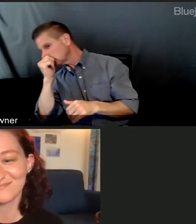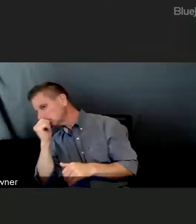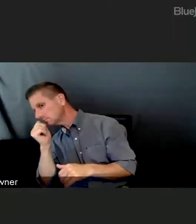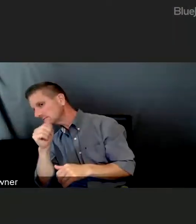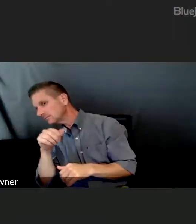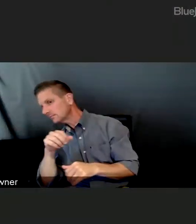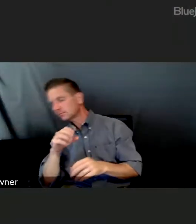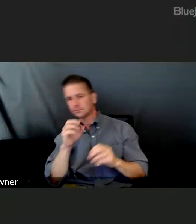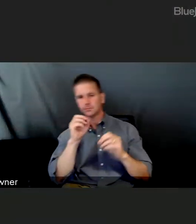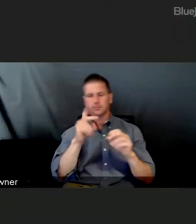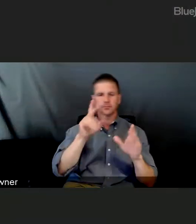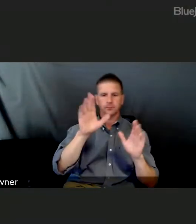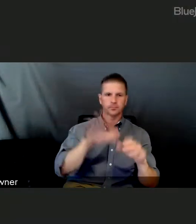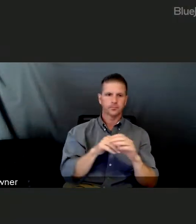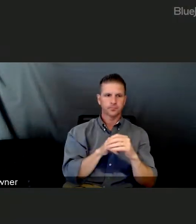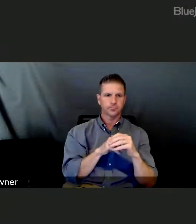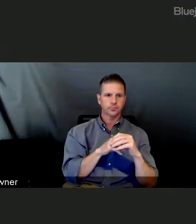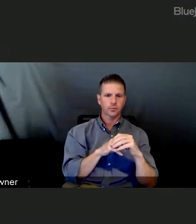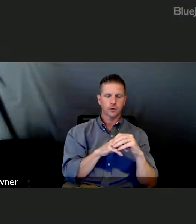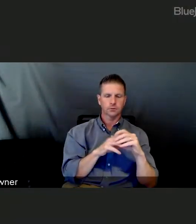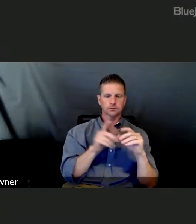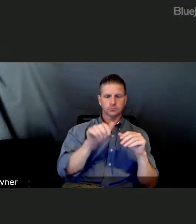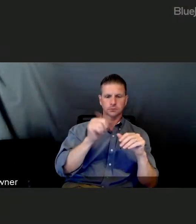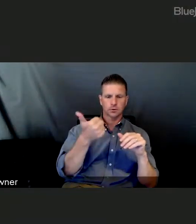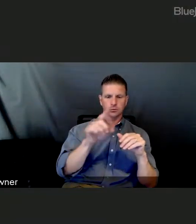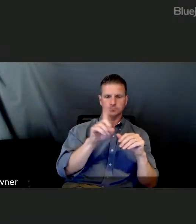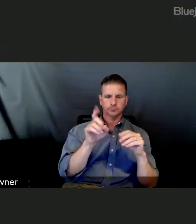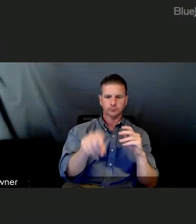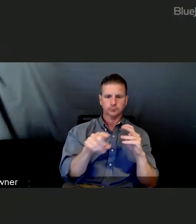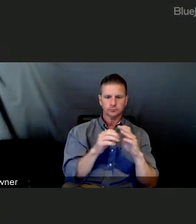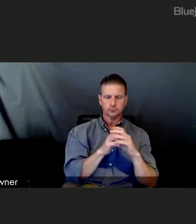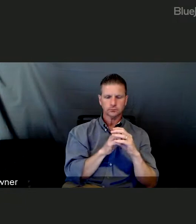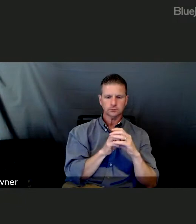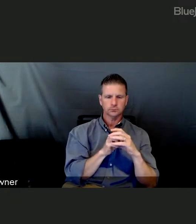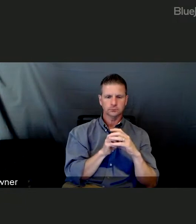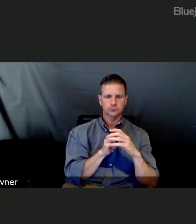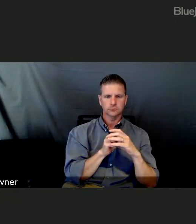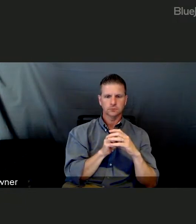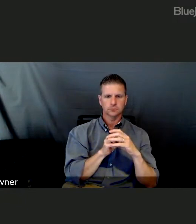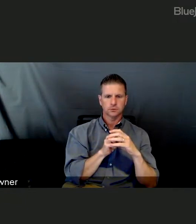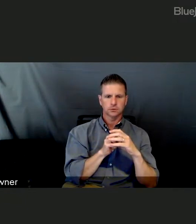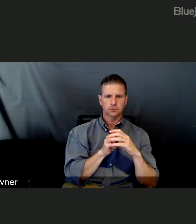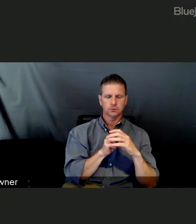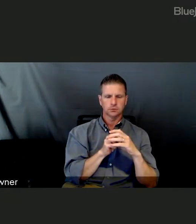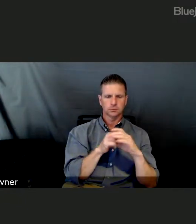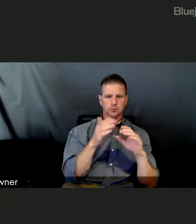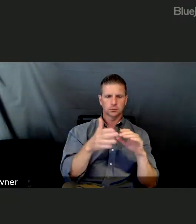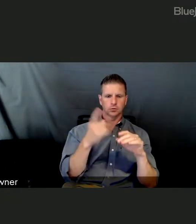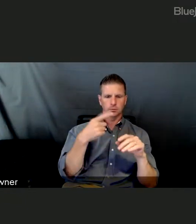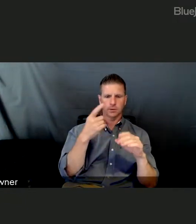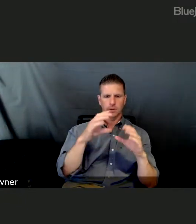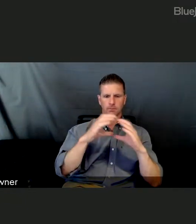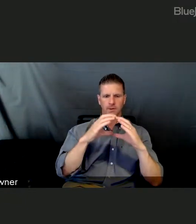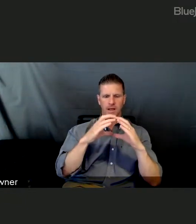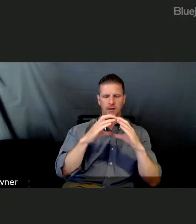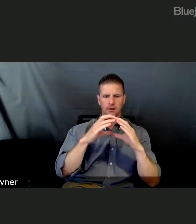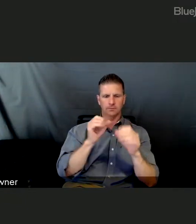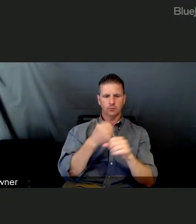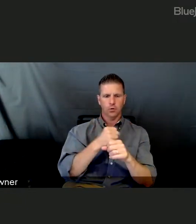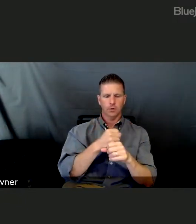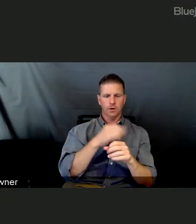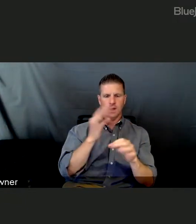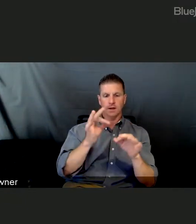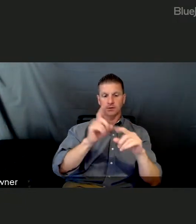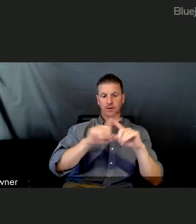Okay, great. Another question, this one about planet formation. If